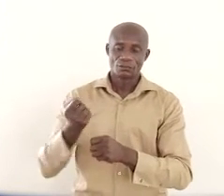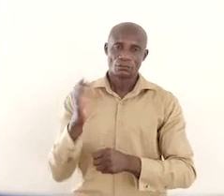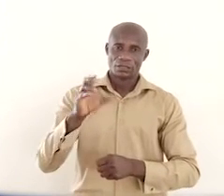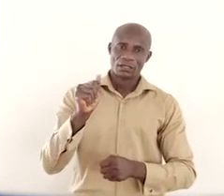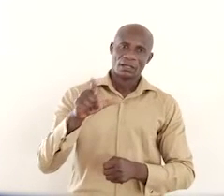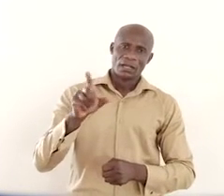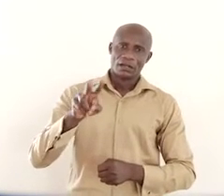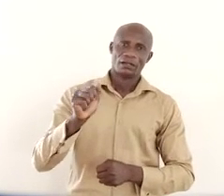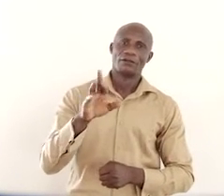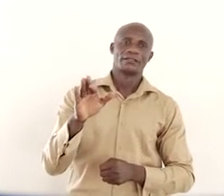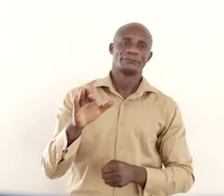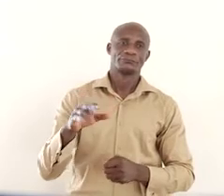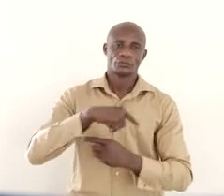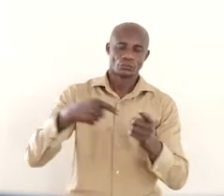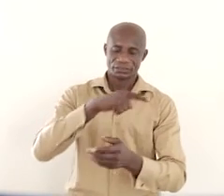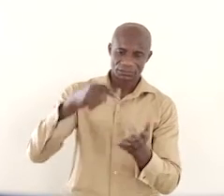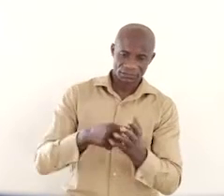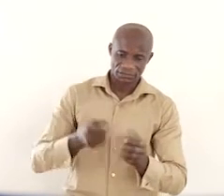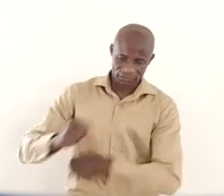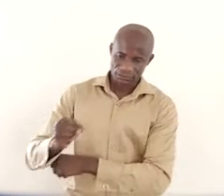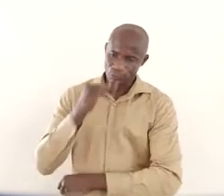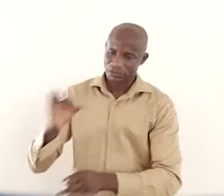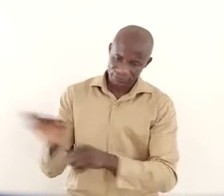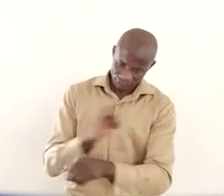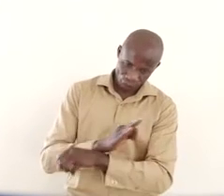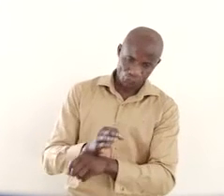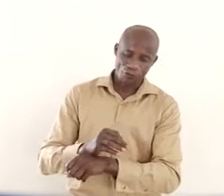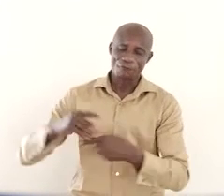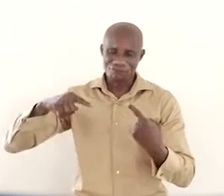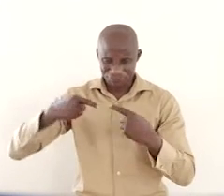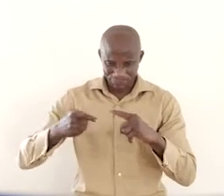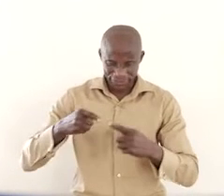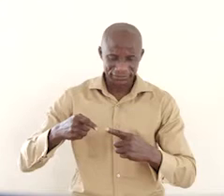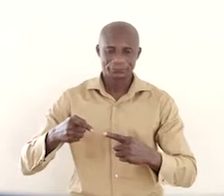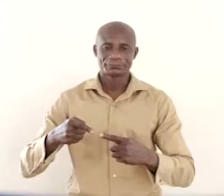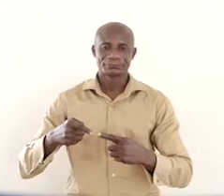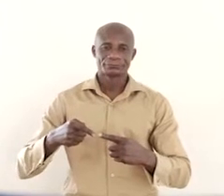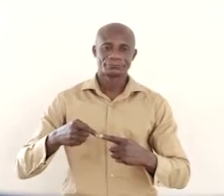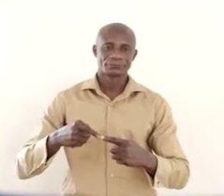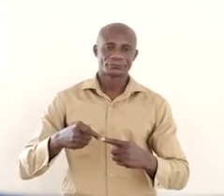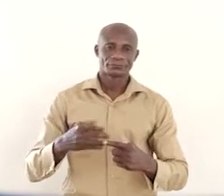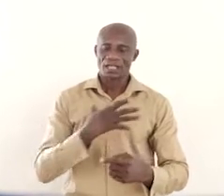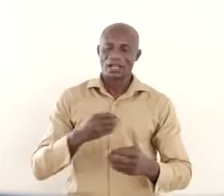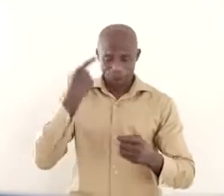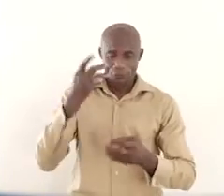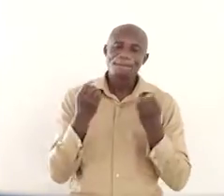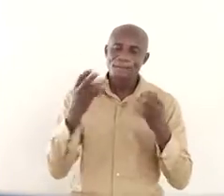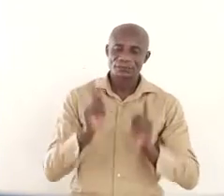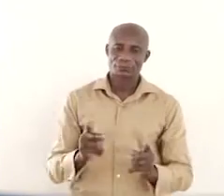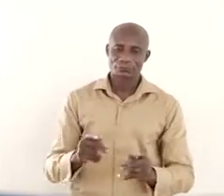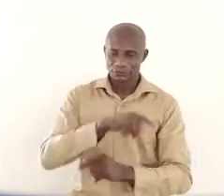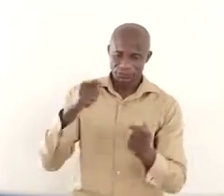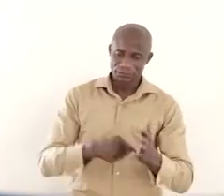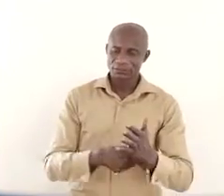victory, of Calvary. When this side of Calvary is full of agony and misery and pain. And for many people,